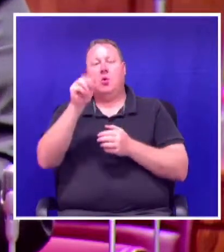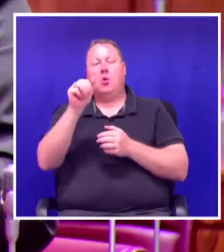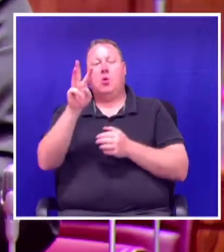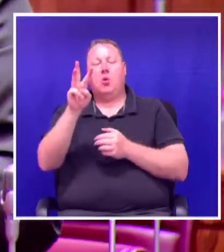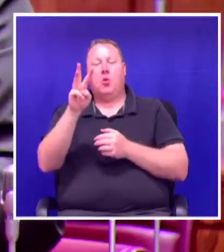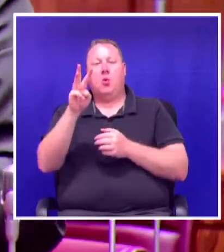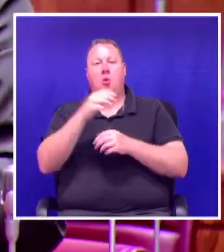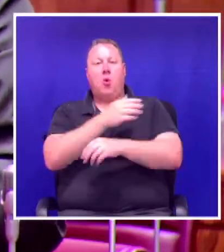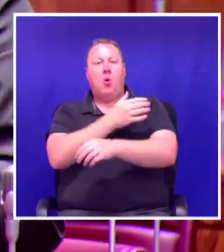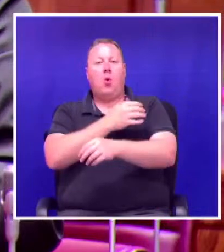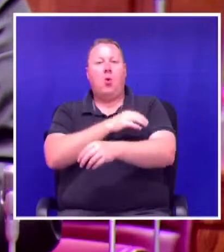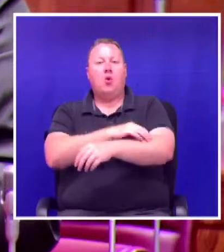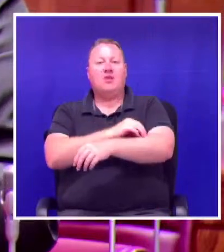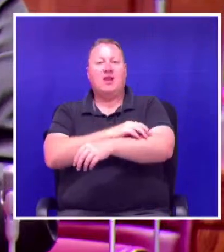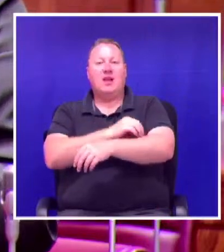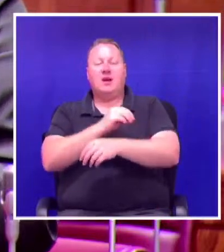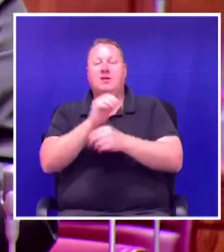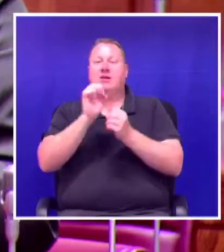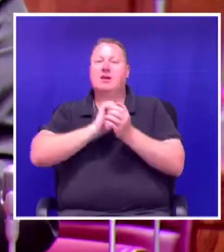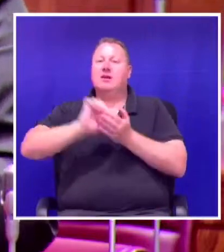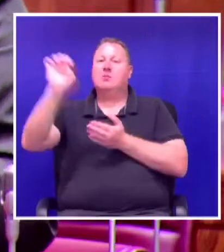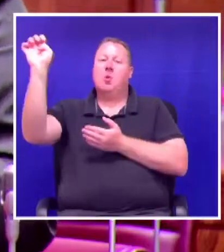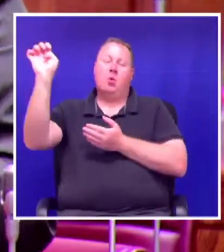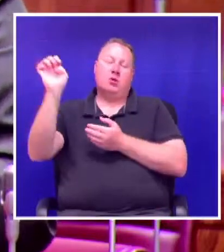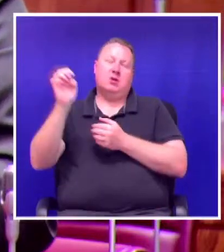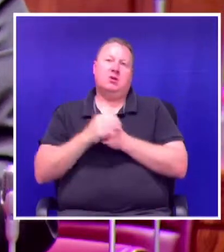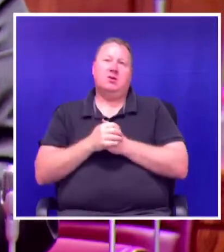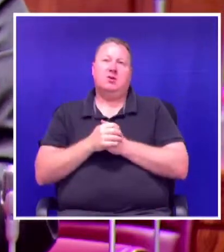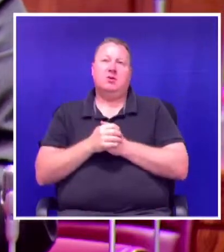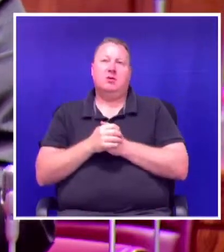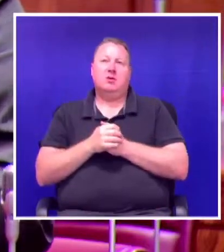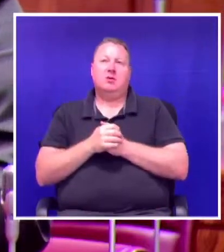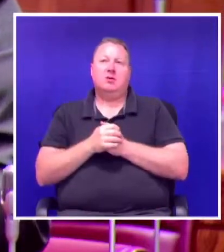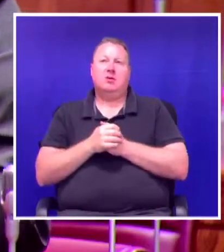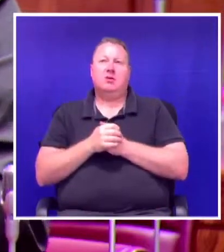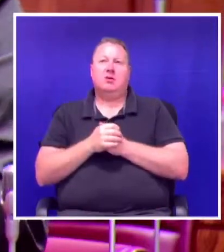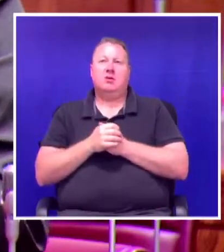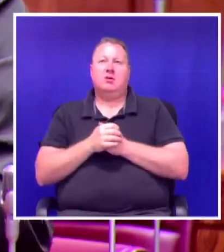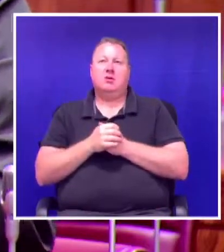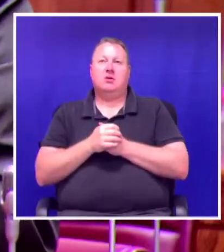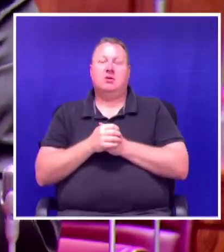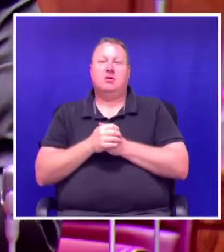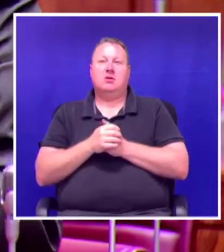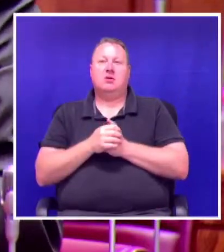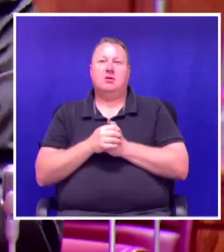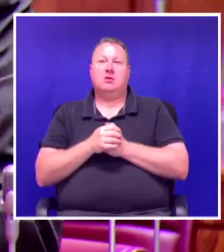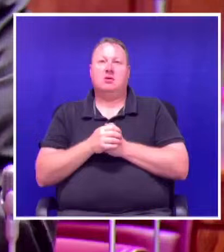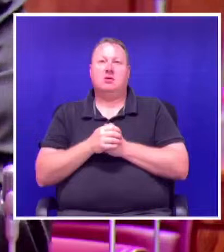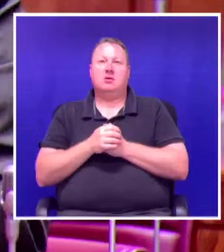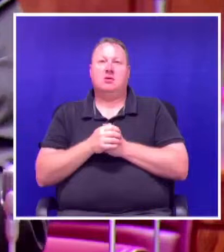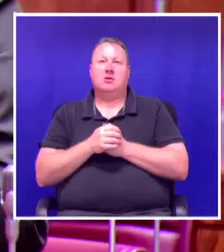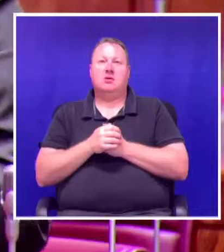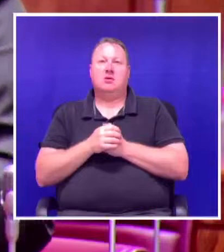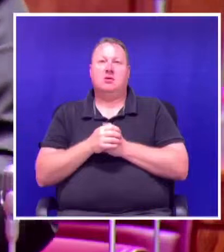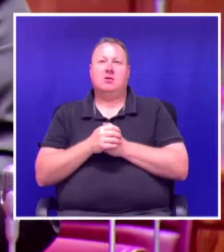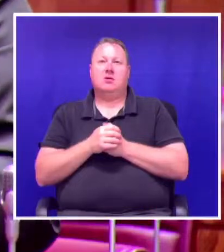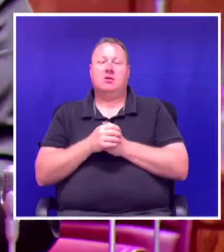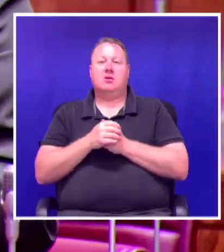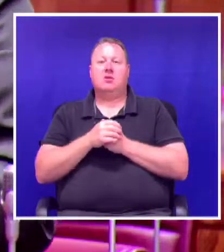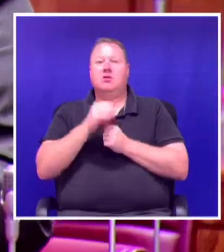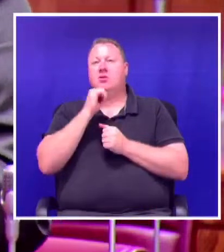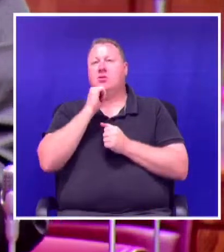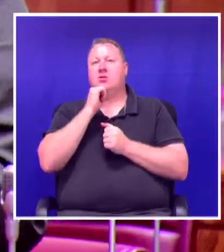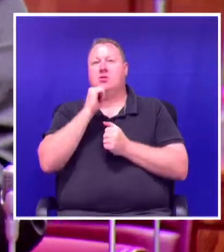our slaughterhouses are exported, and they are half of the billion raw skins exported are not even